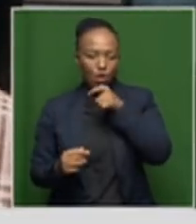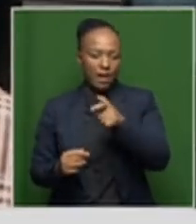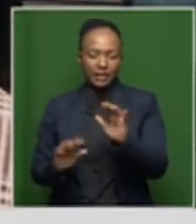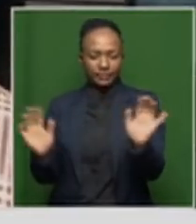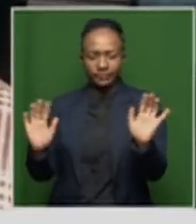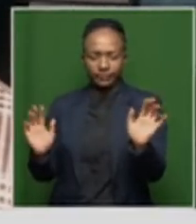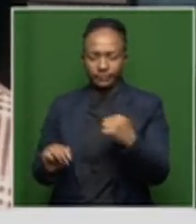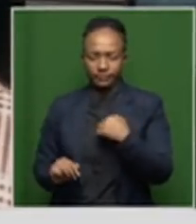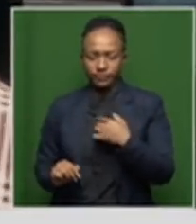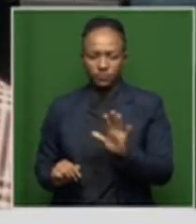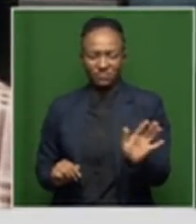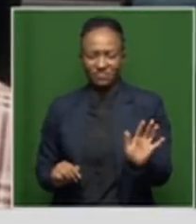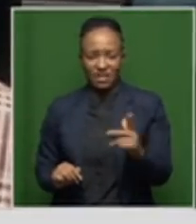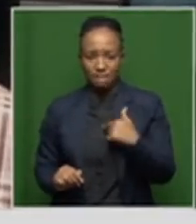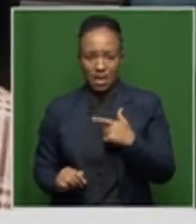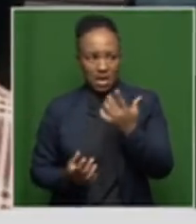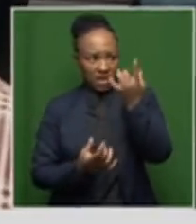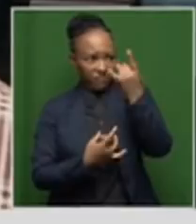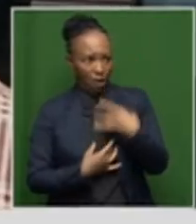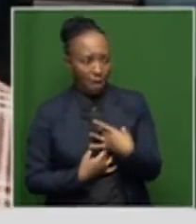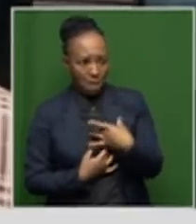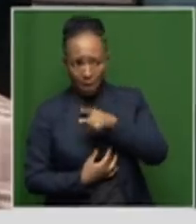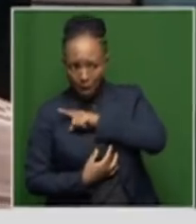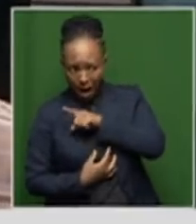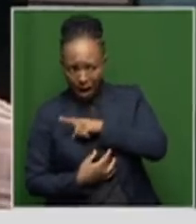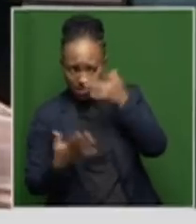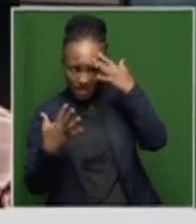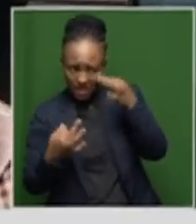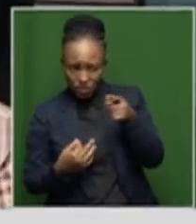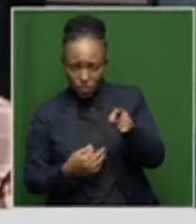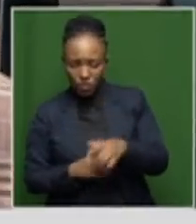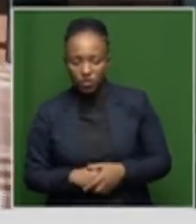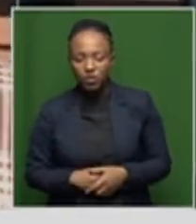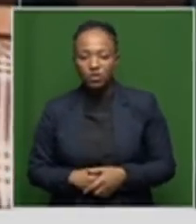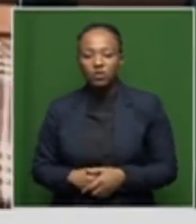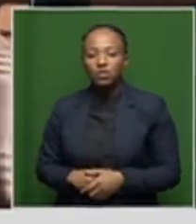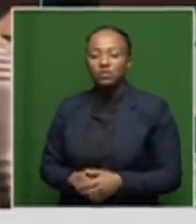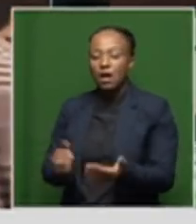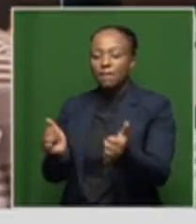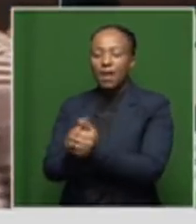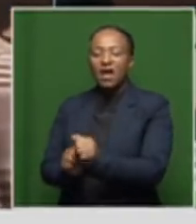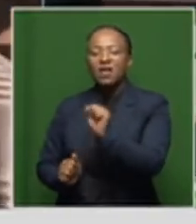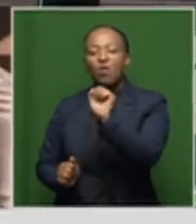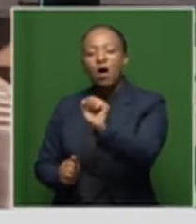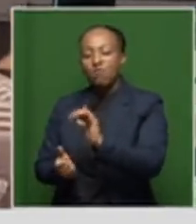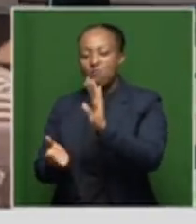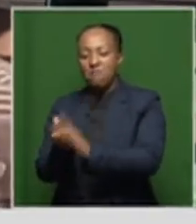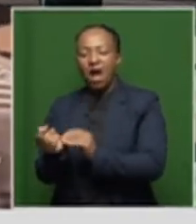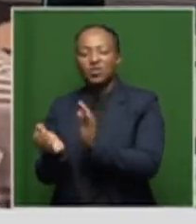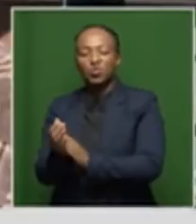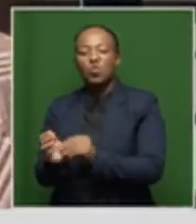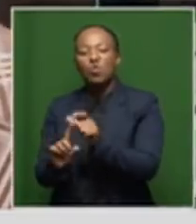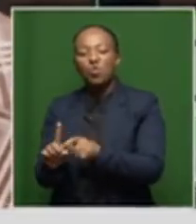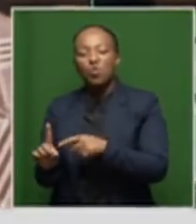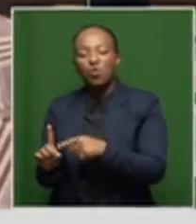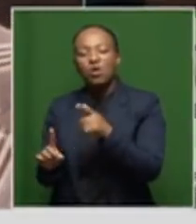comment because I am not informed of the basis of such a statement. Your ally, Mr. Magashule, the suspended SG of the ANC, may have